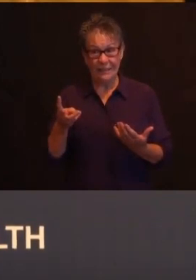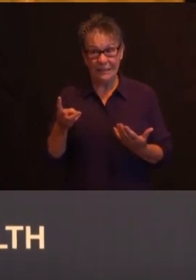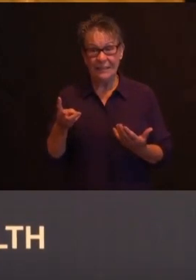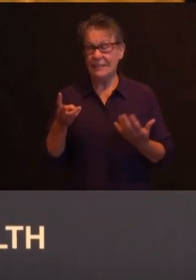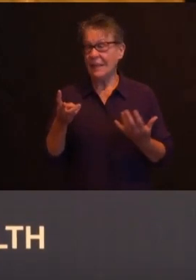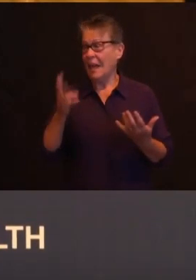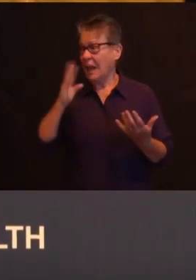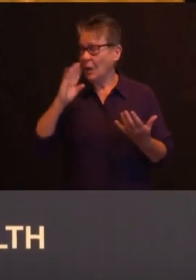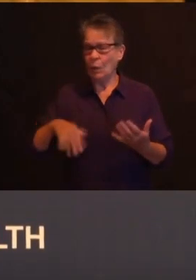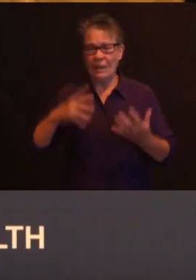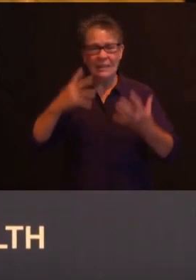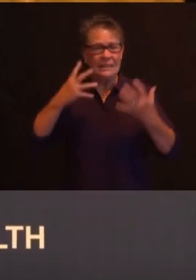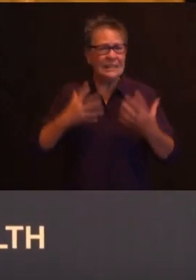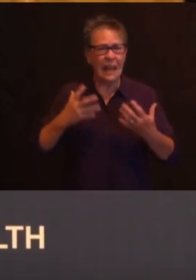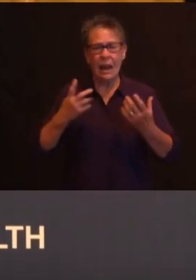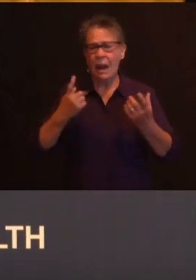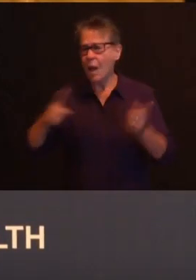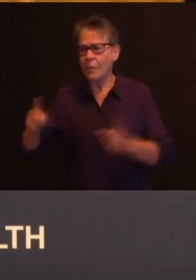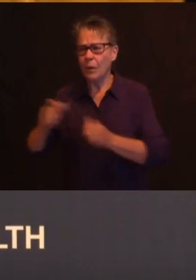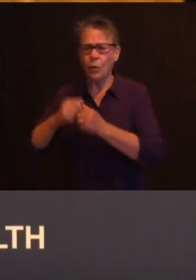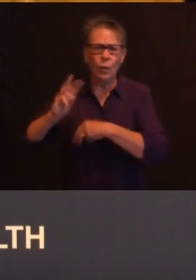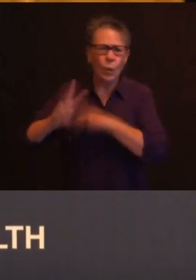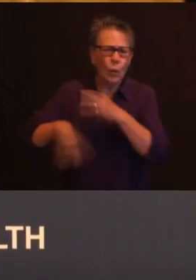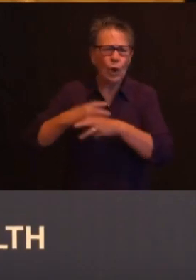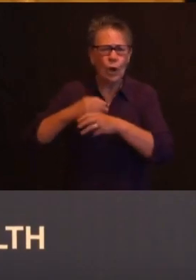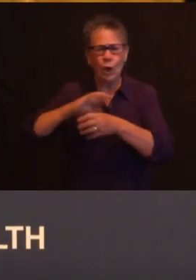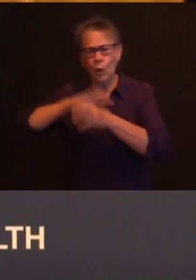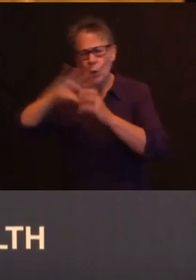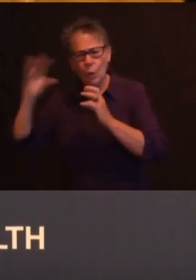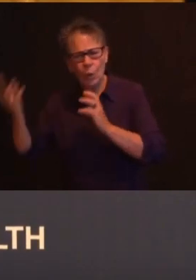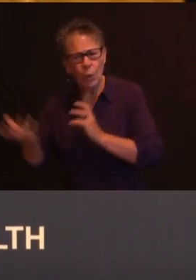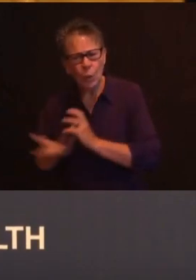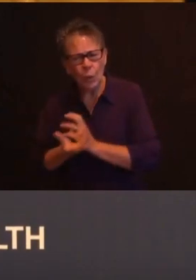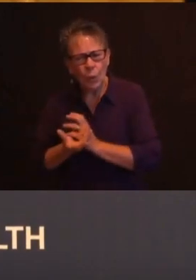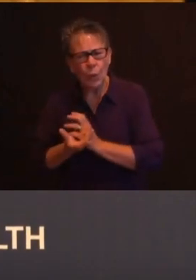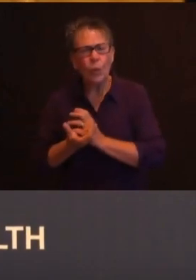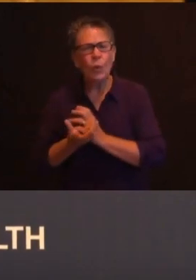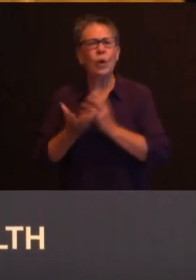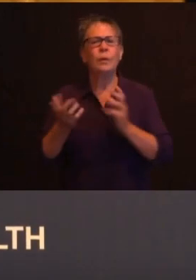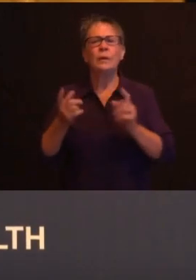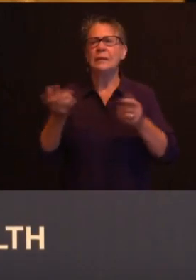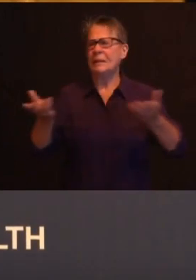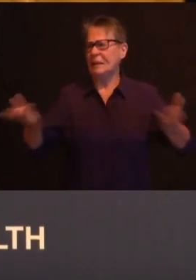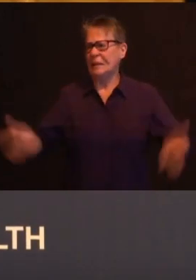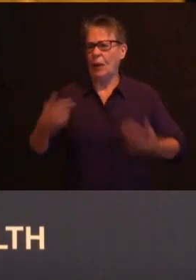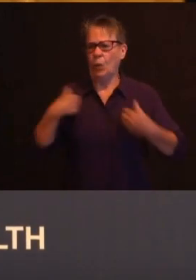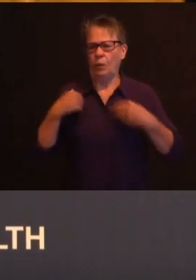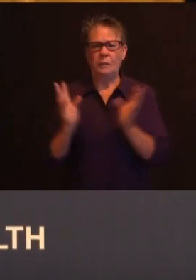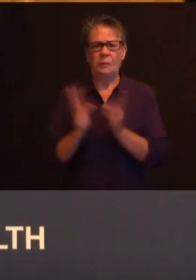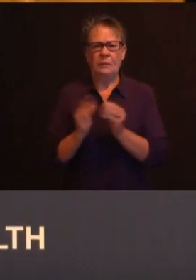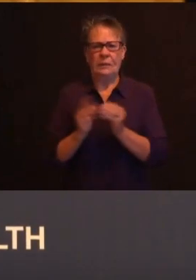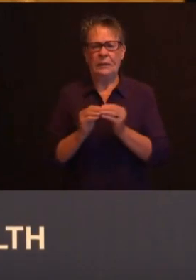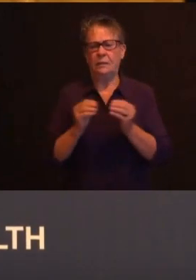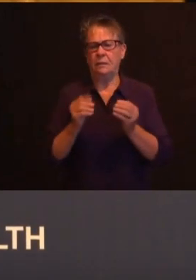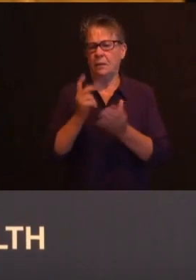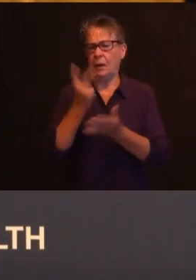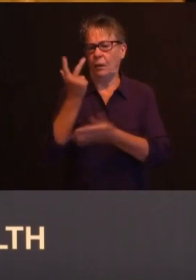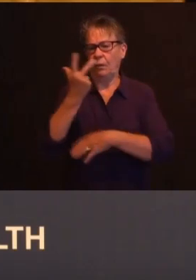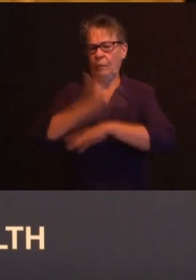shift courses, but we're going to go to a Monday, Wednesday, Friday schedule beginning today. So unless you